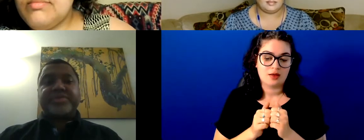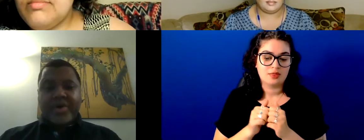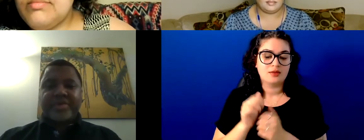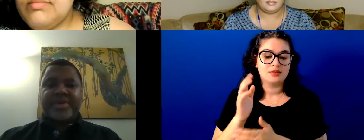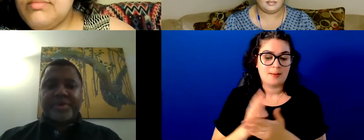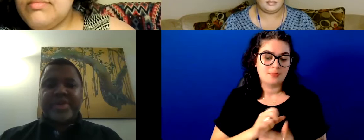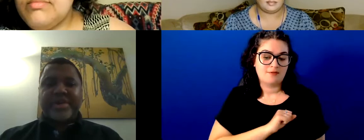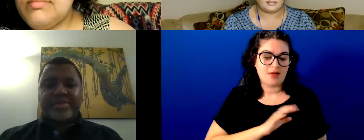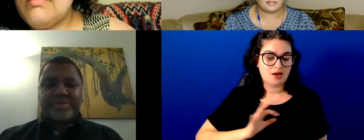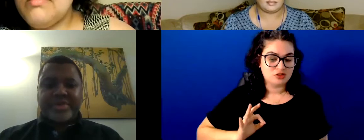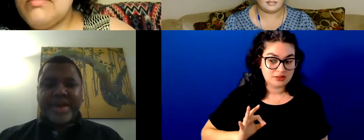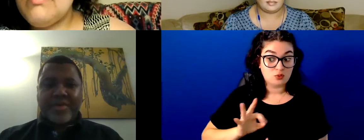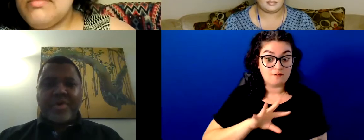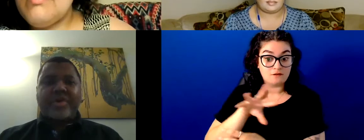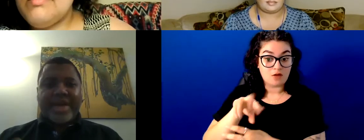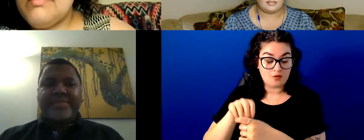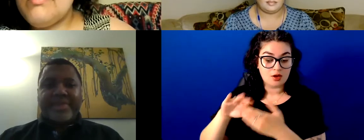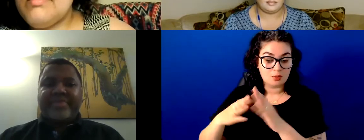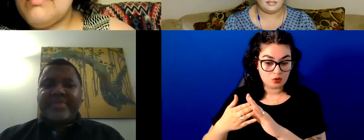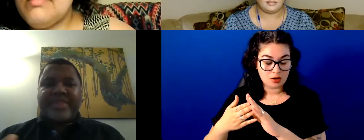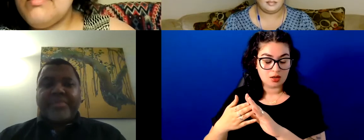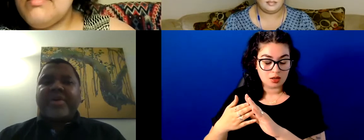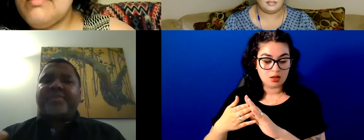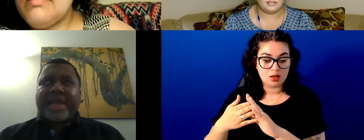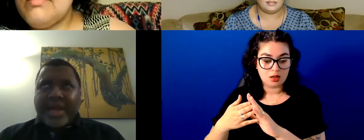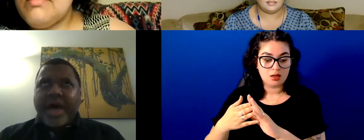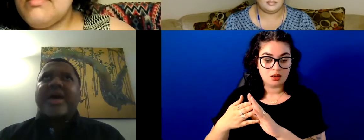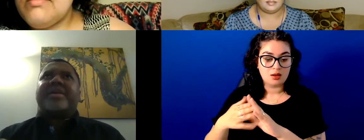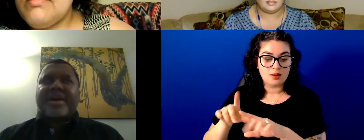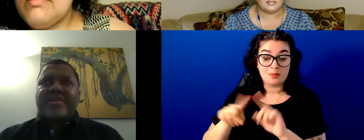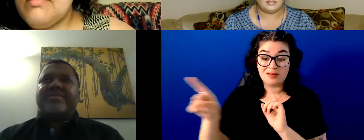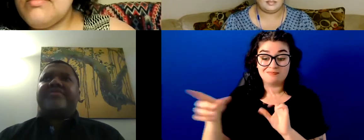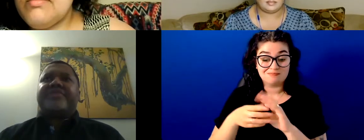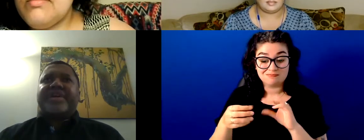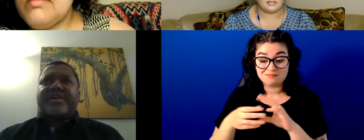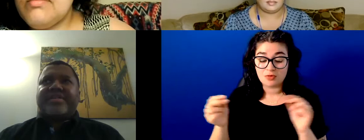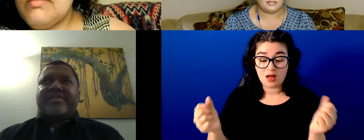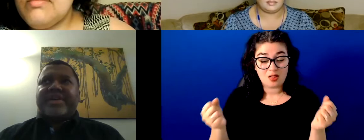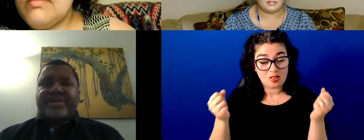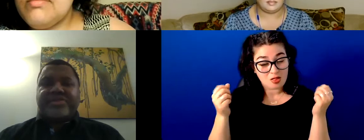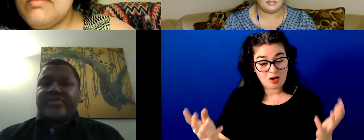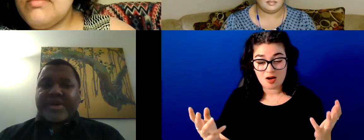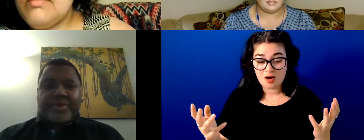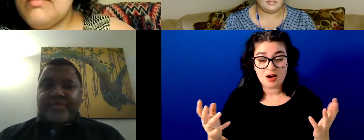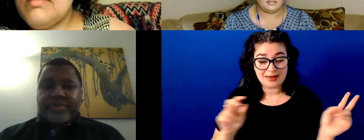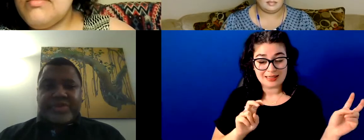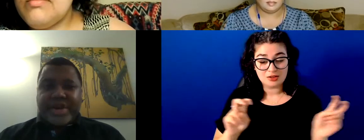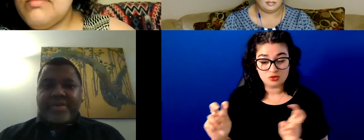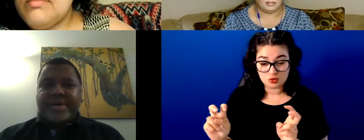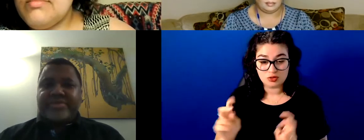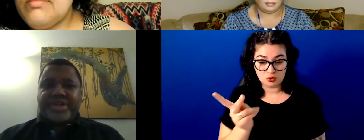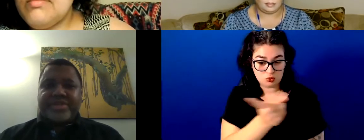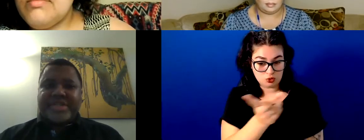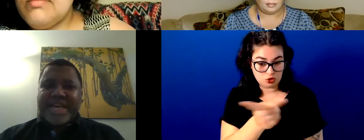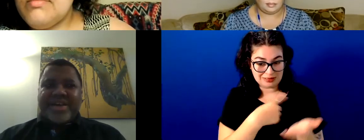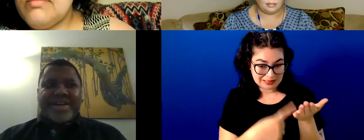was part of the community and also doing that work. But they brought up a lot of the issues that both of you have shared